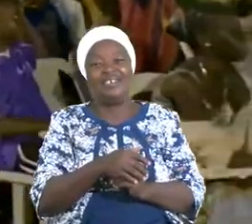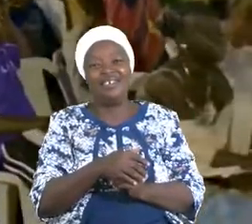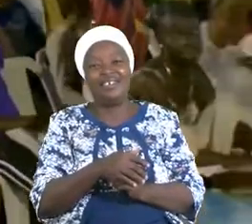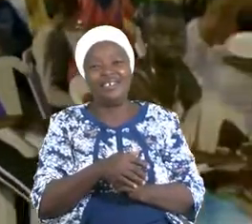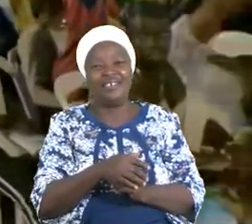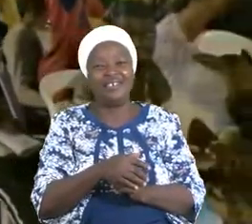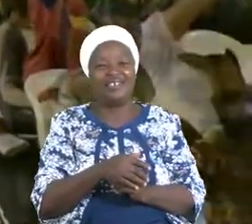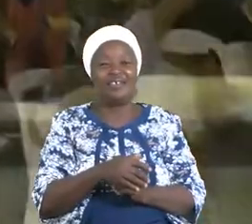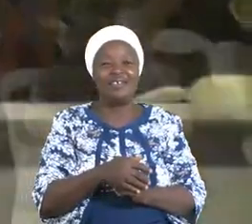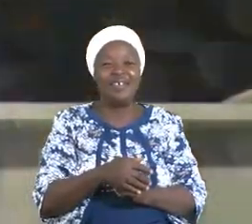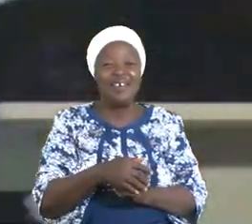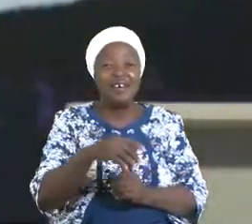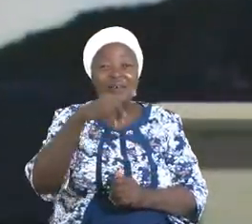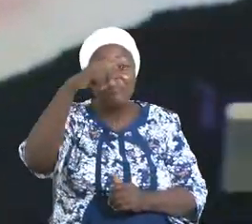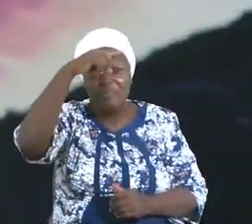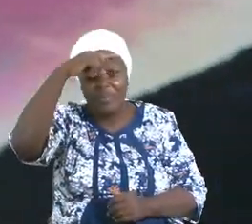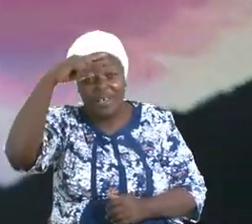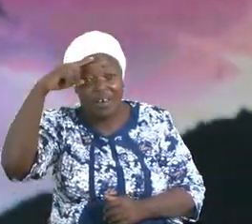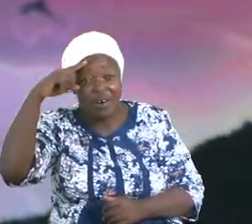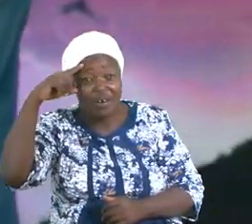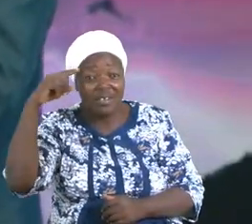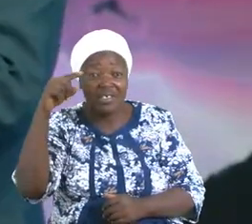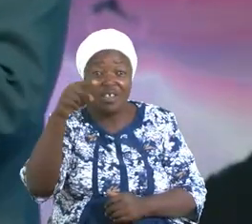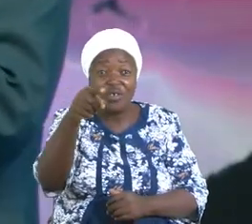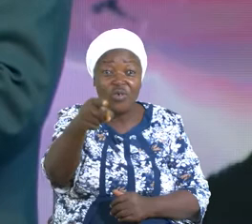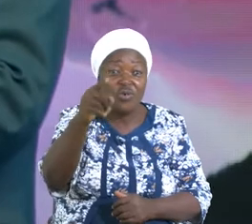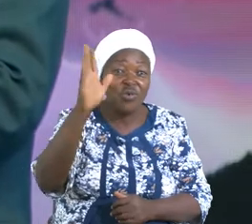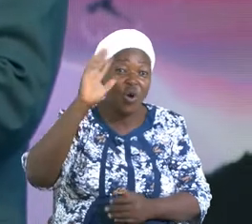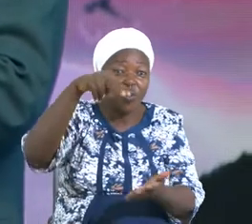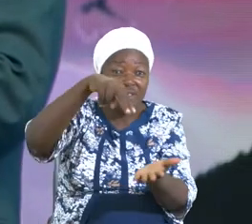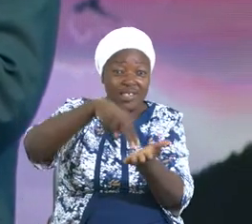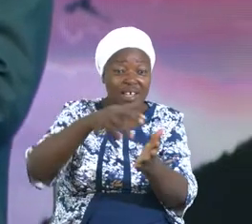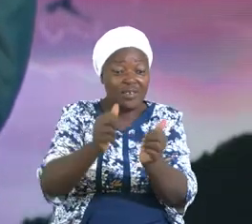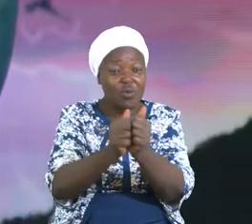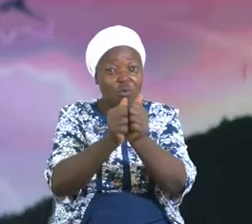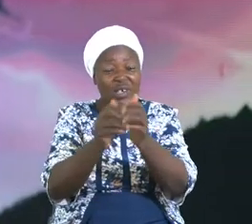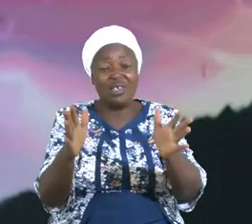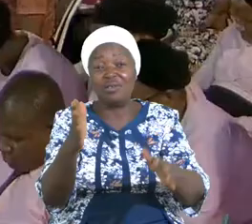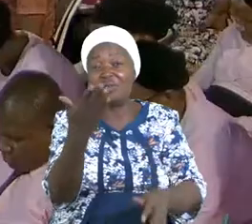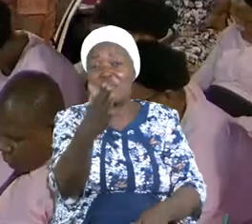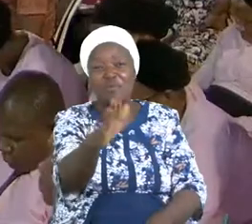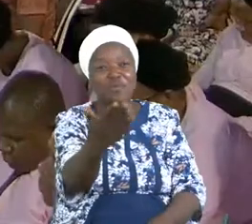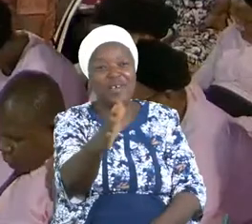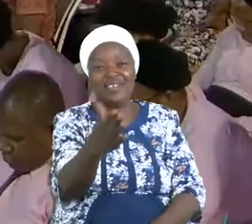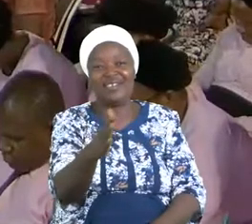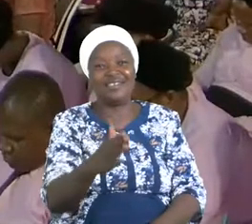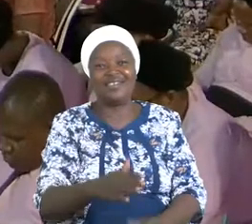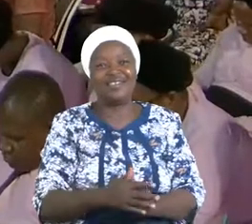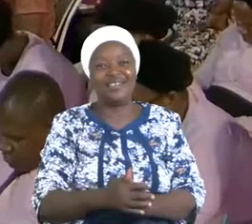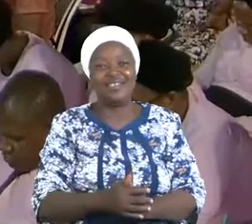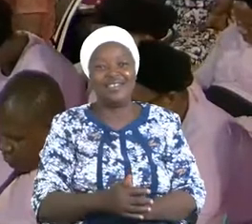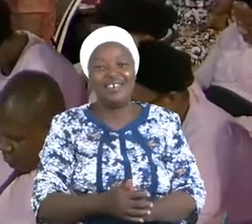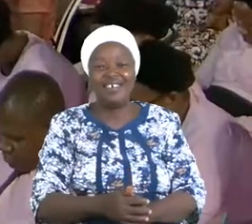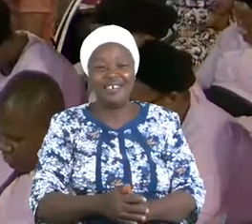Because you will stand without compromise. I